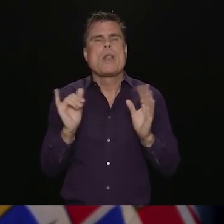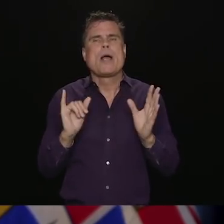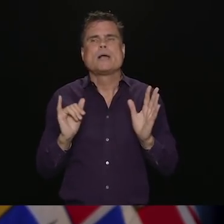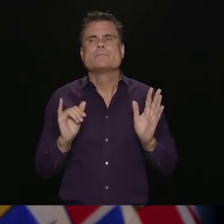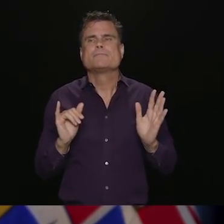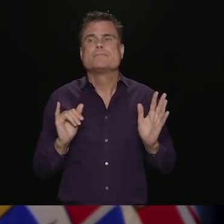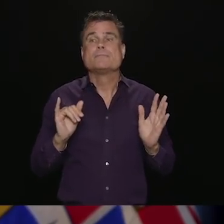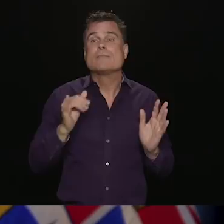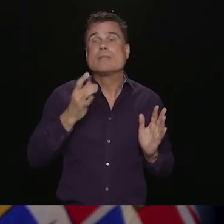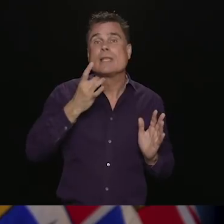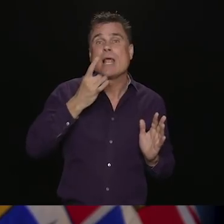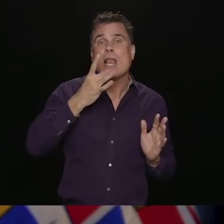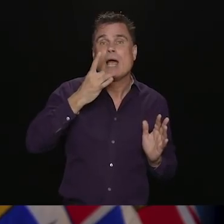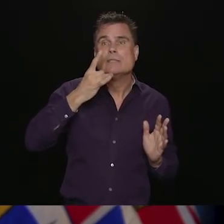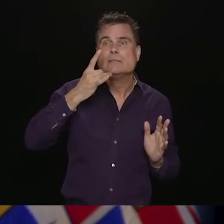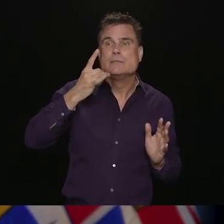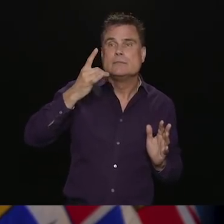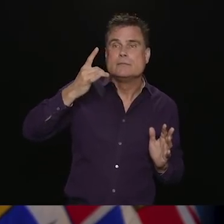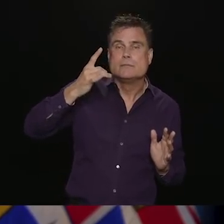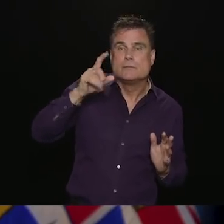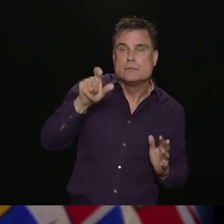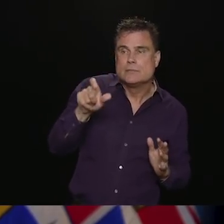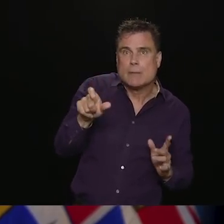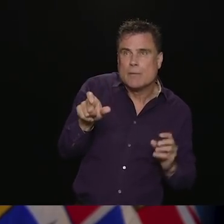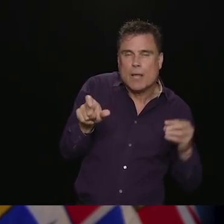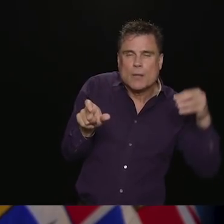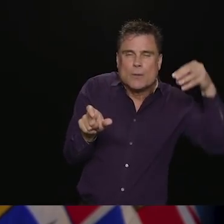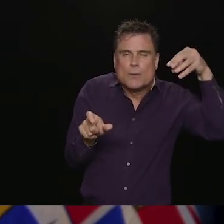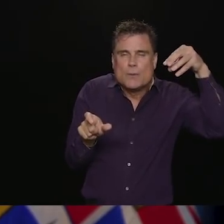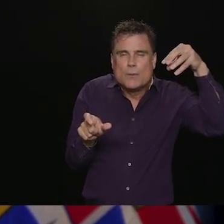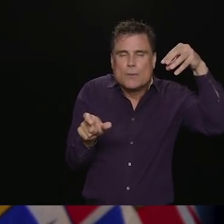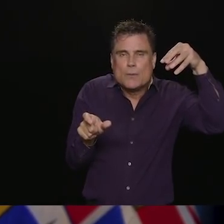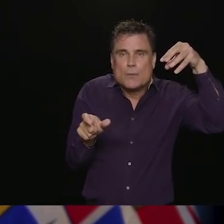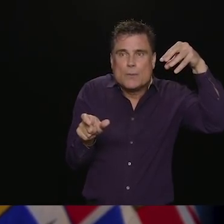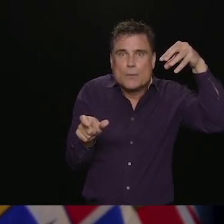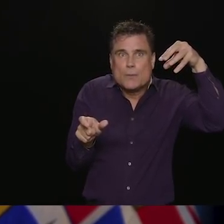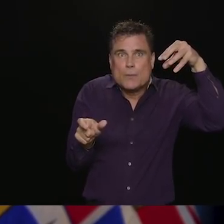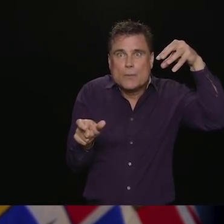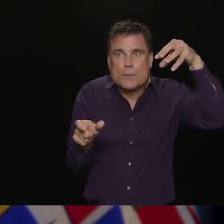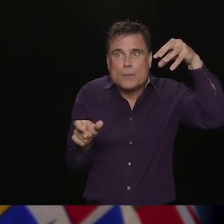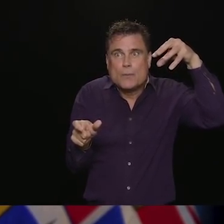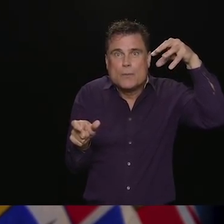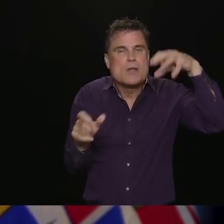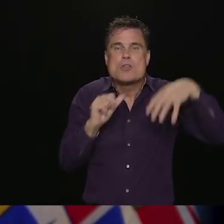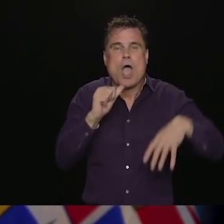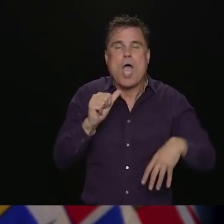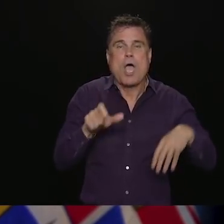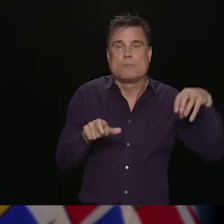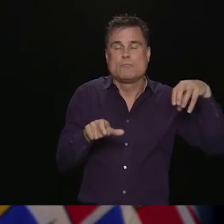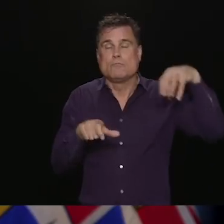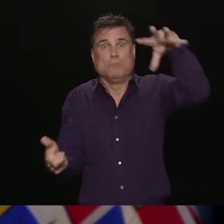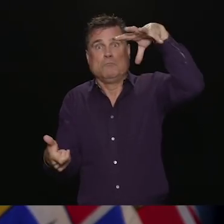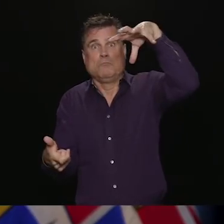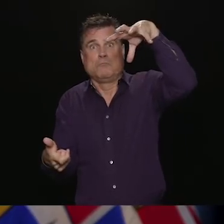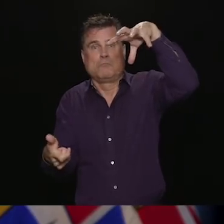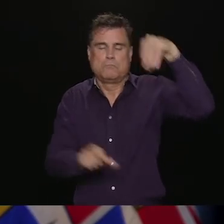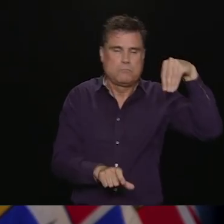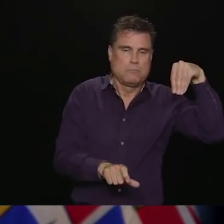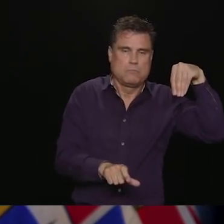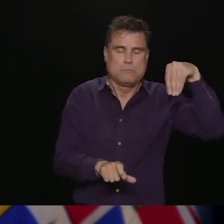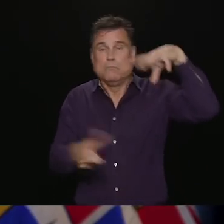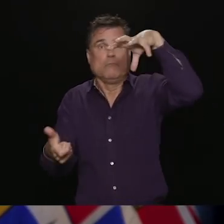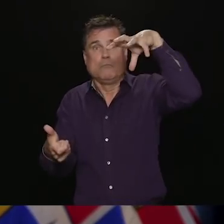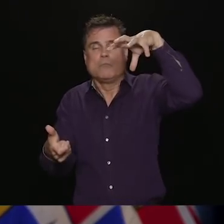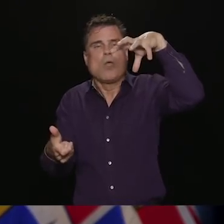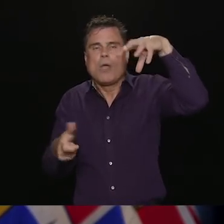now we can. So I don't want to give people the impression that what we're saying is if we go to phase three, that suddenly we don't have to do the